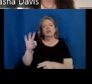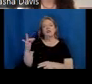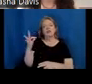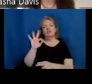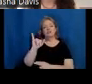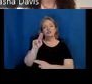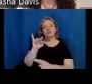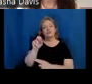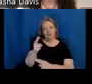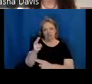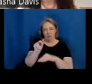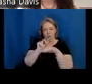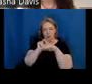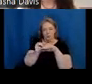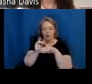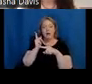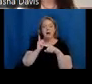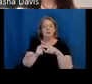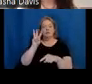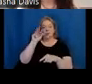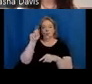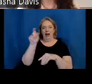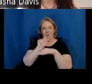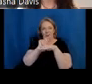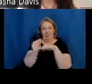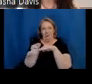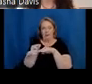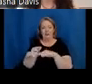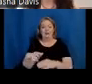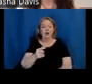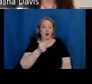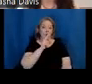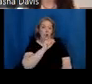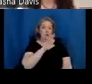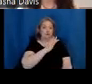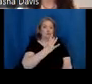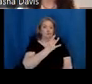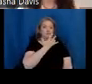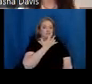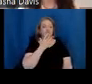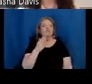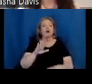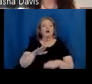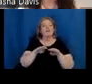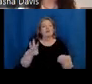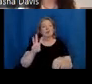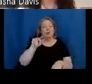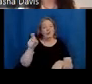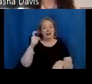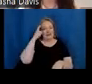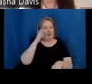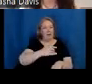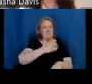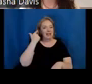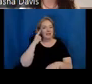And Gross actually believed that floor wax, was actually the best kind of wax to use on a wood surface